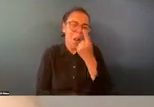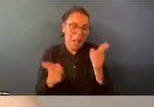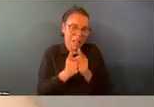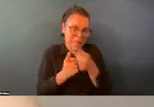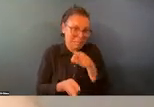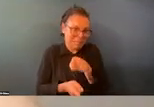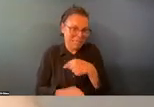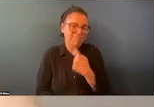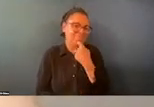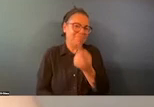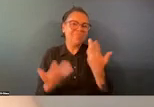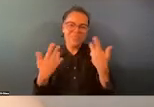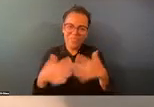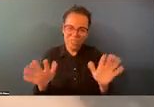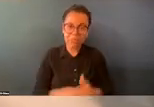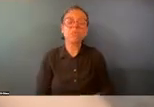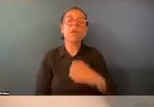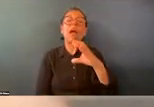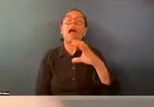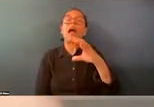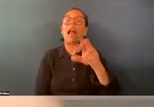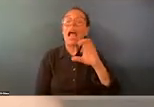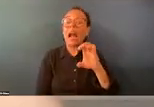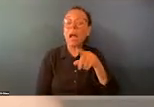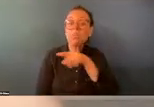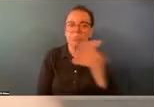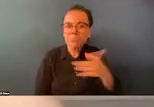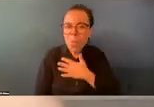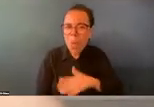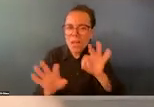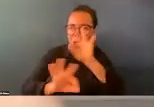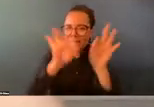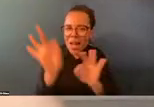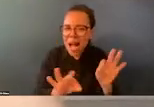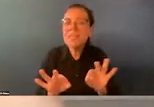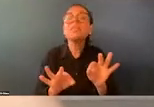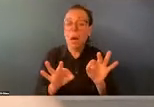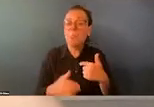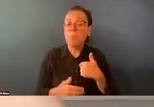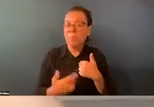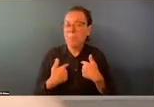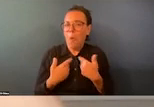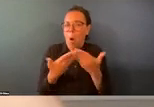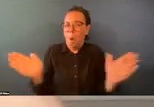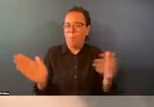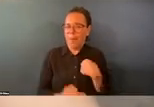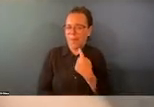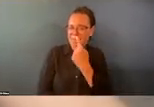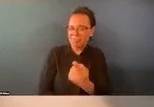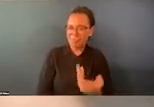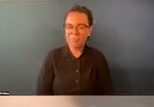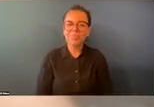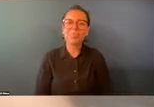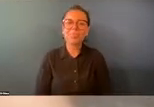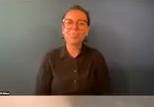today about the CAREC's activities. If you have any questions, I'm ready to answer